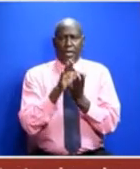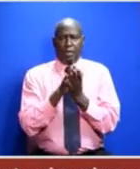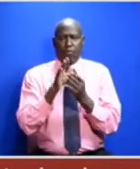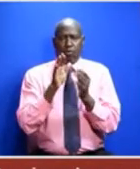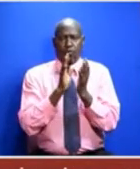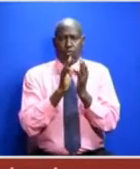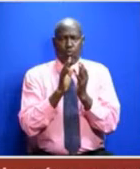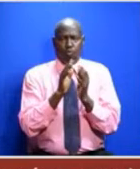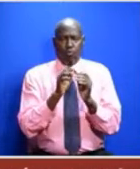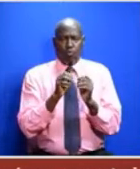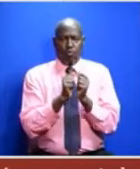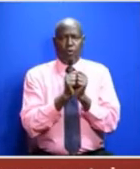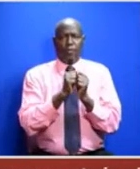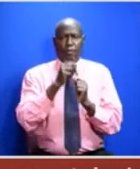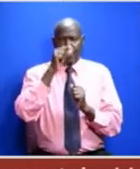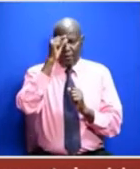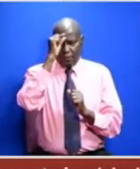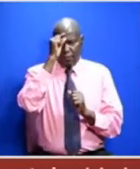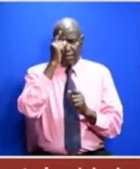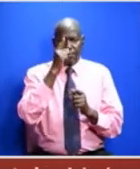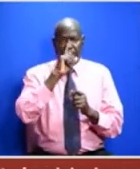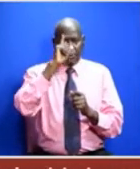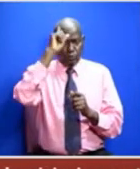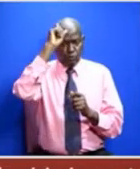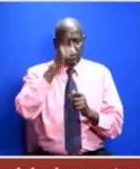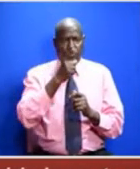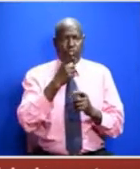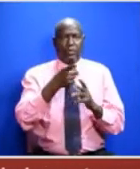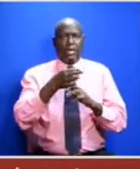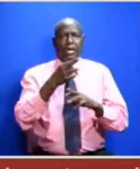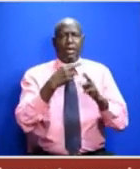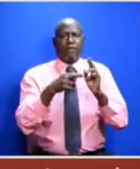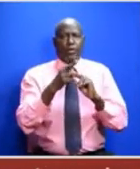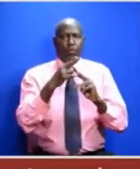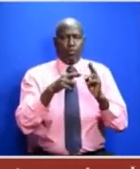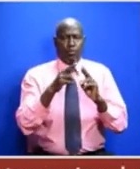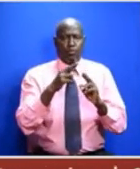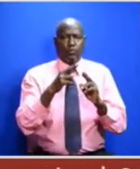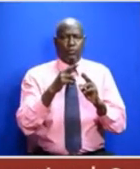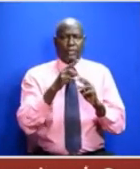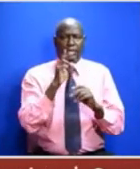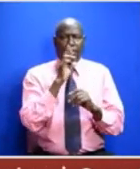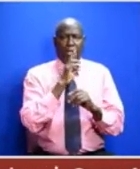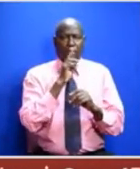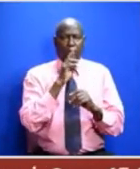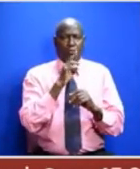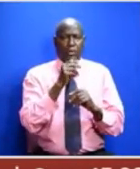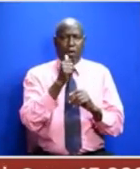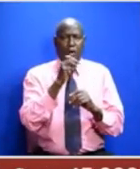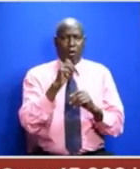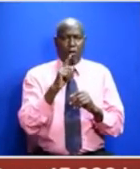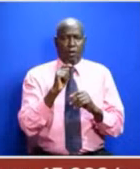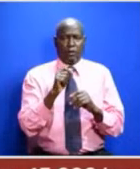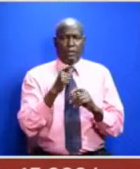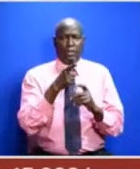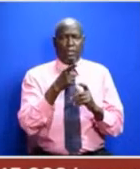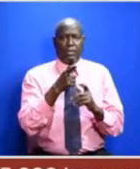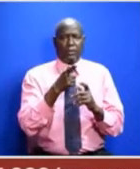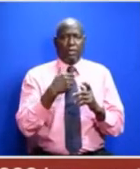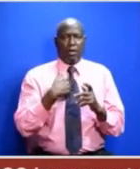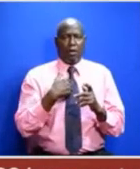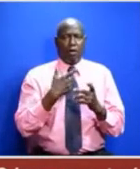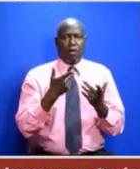Attorney General, we ask that they review the Prevention of Terrorism Act, which erodes